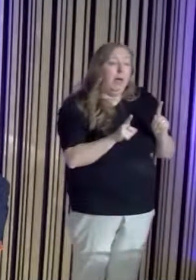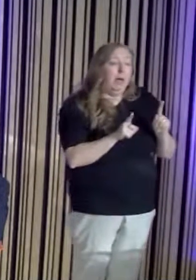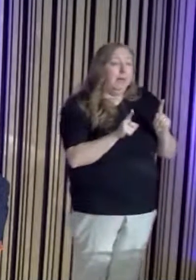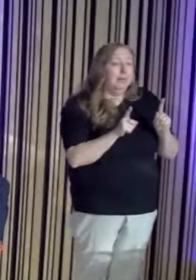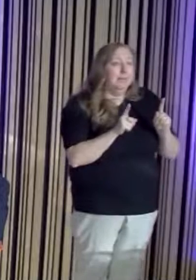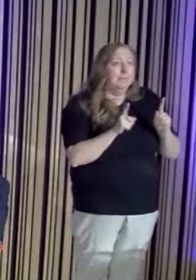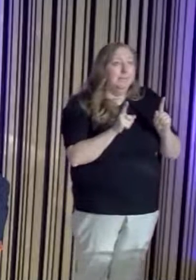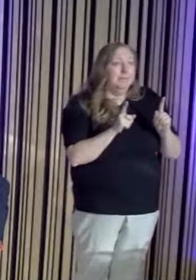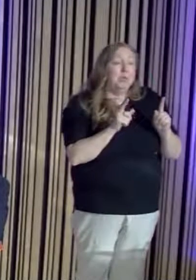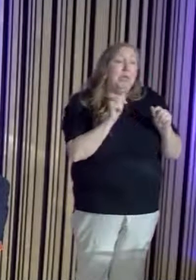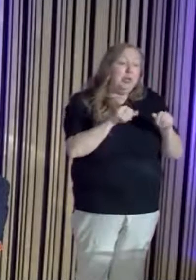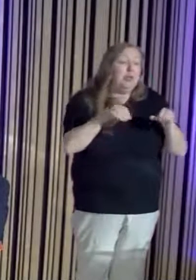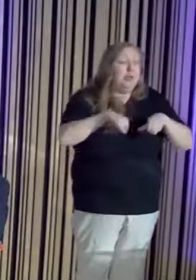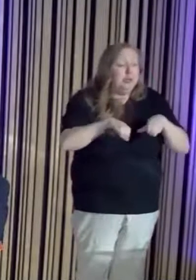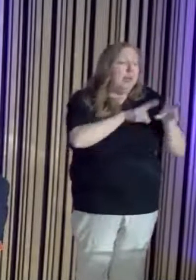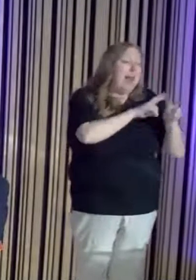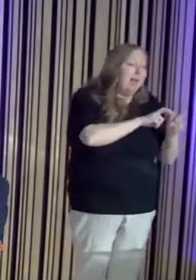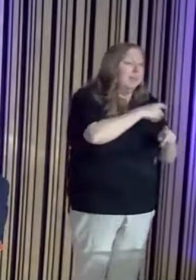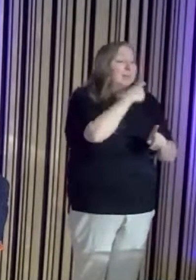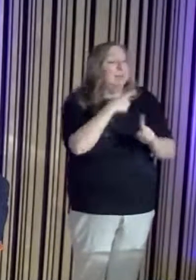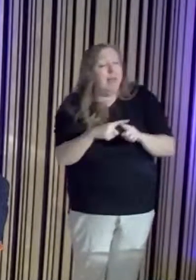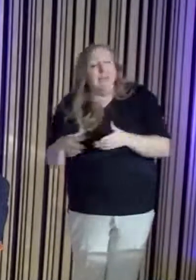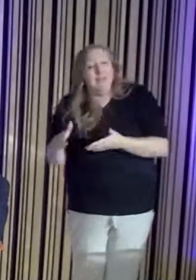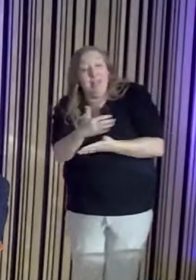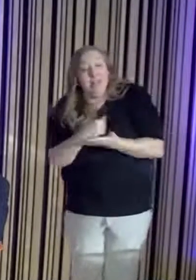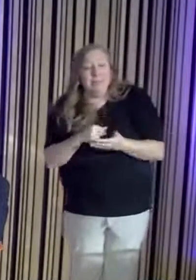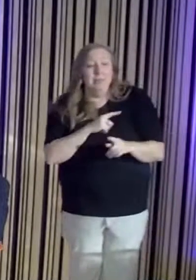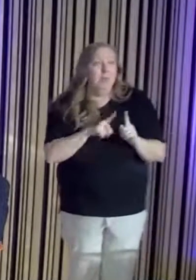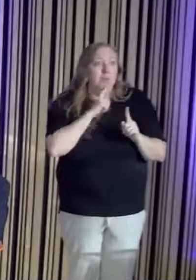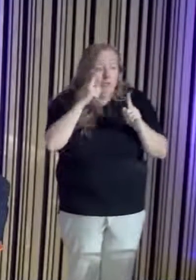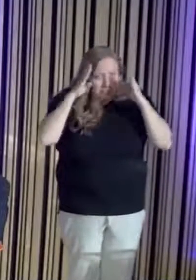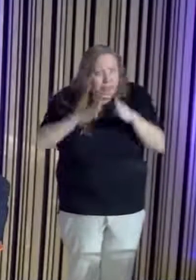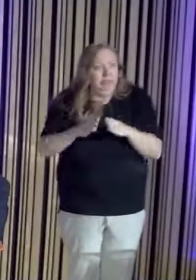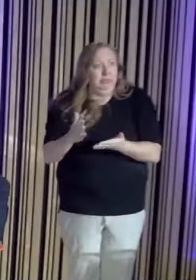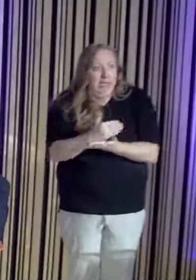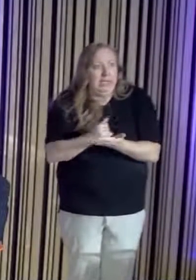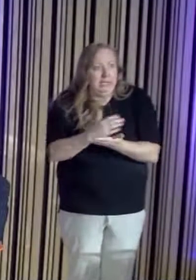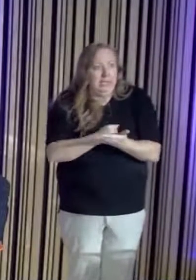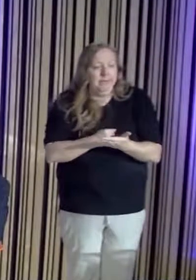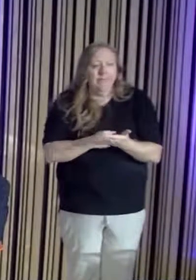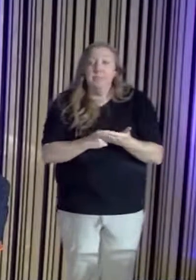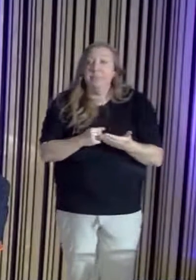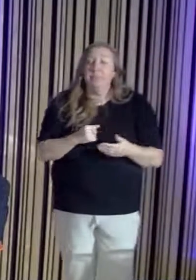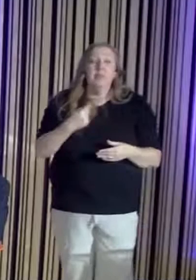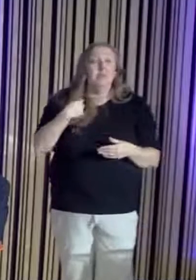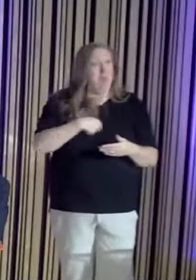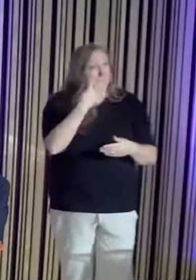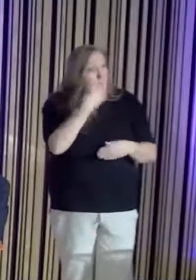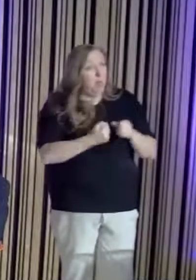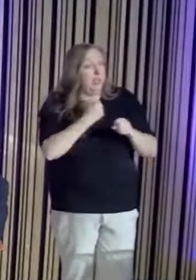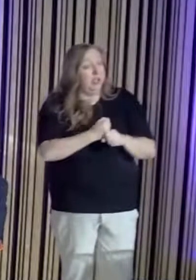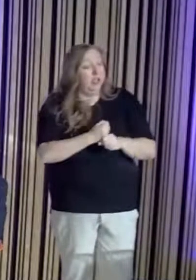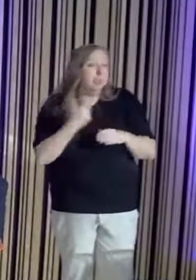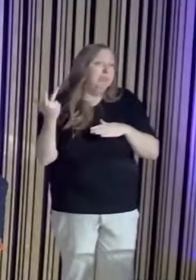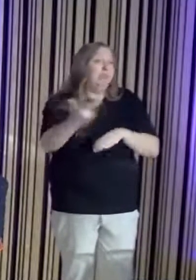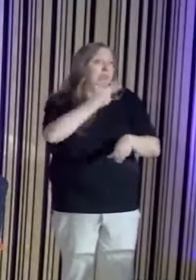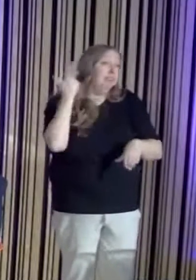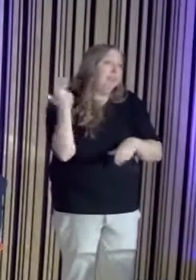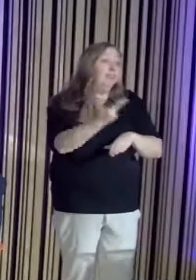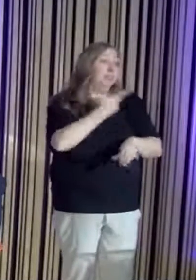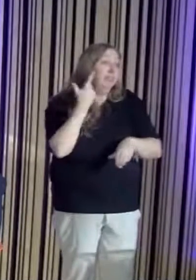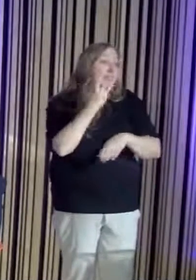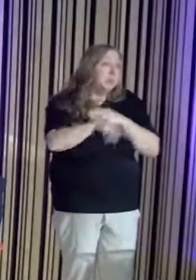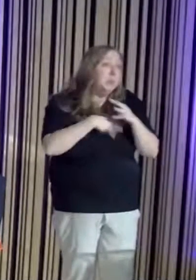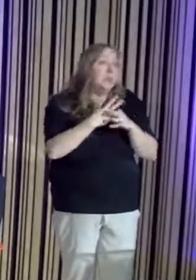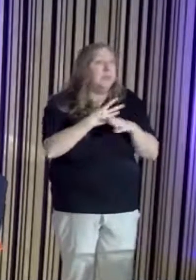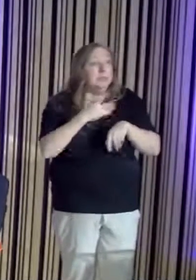accurate and more efficient. Maybe I'm pretty sure. But what's amazed me that we spent 4 years around the world sampling